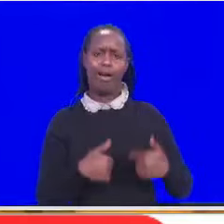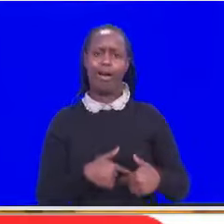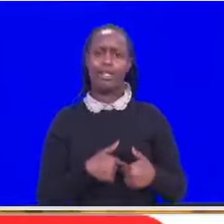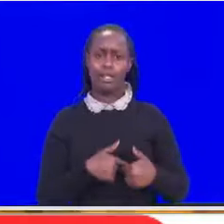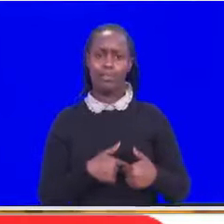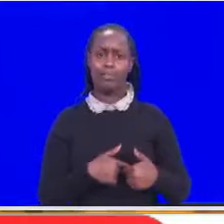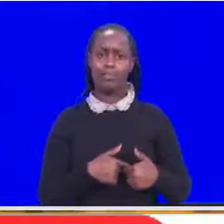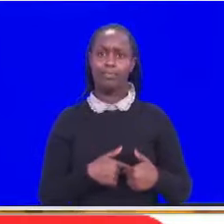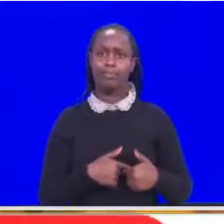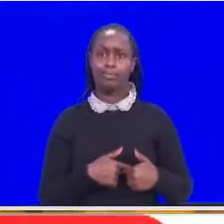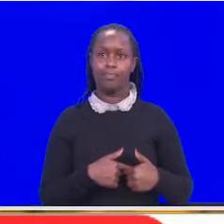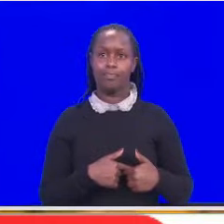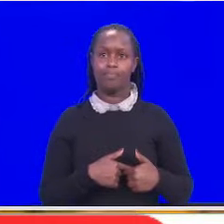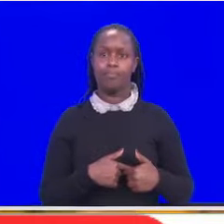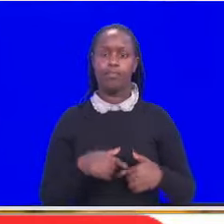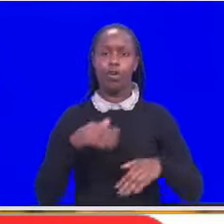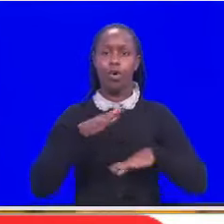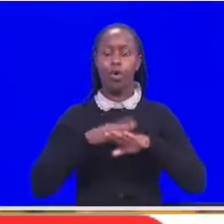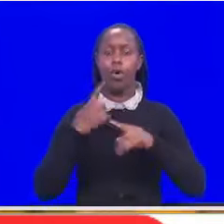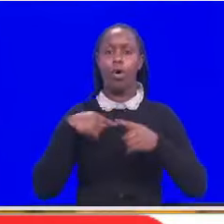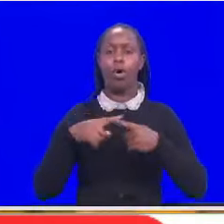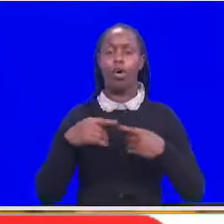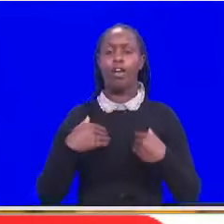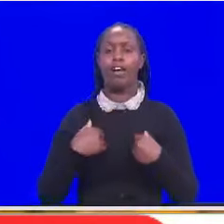for you to get to heal from this process.